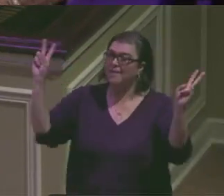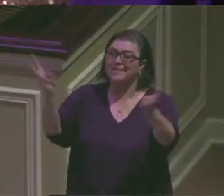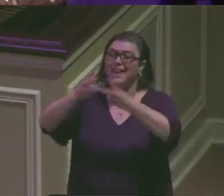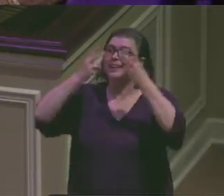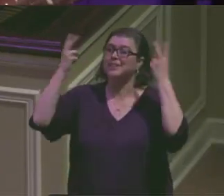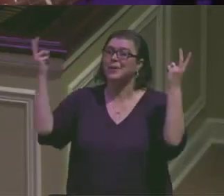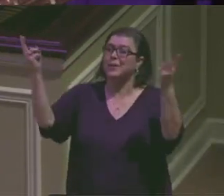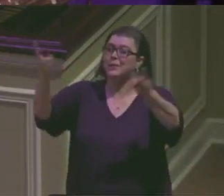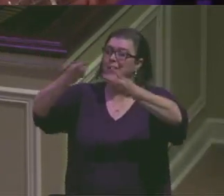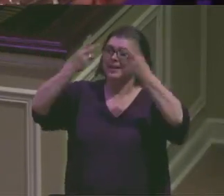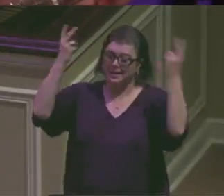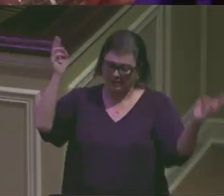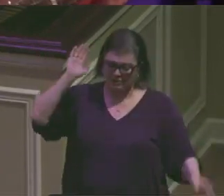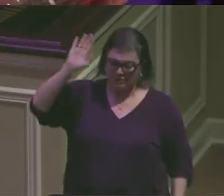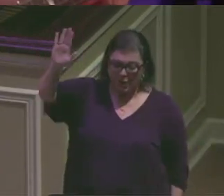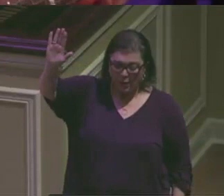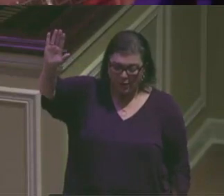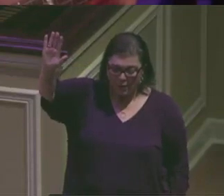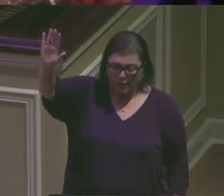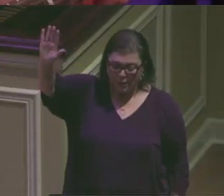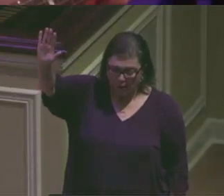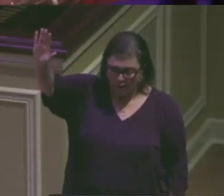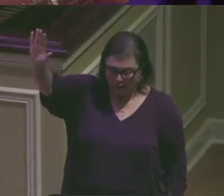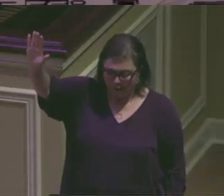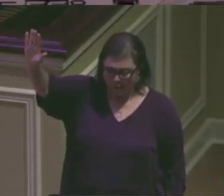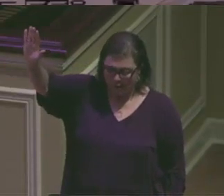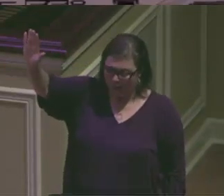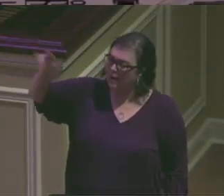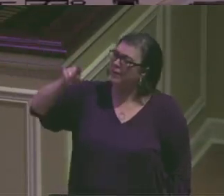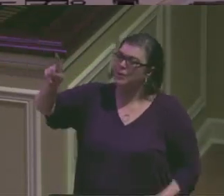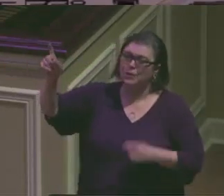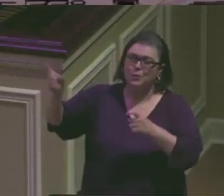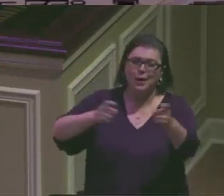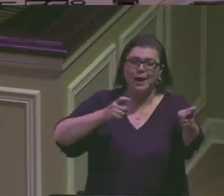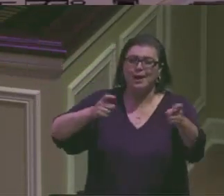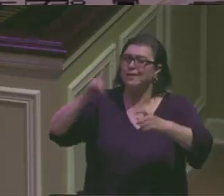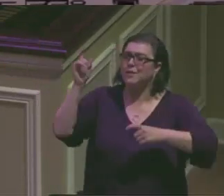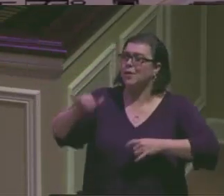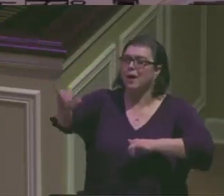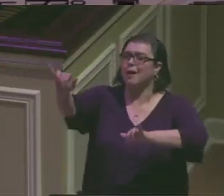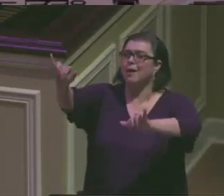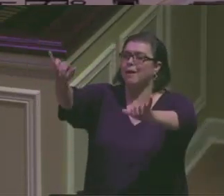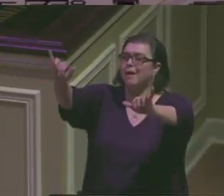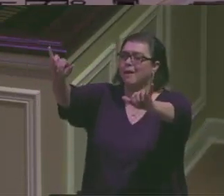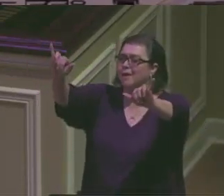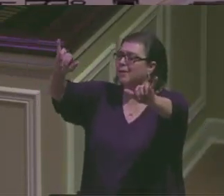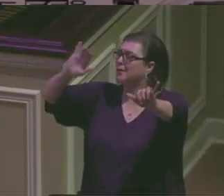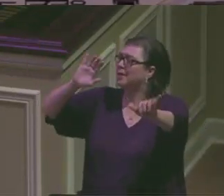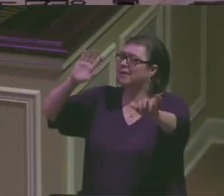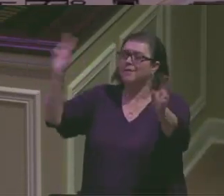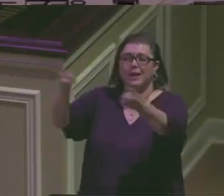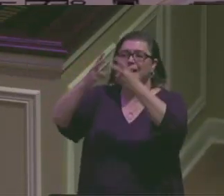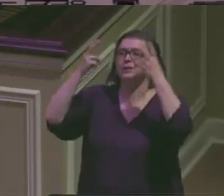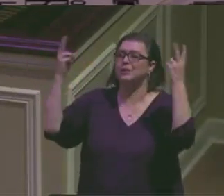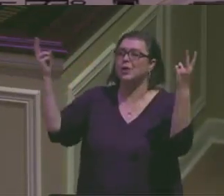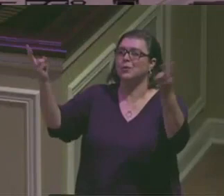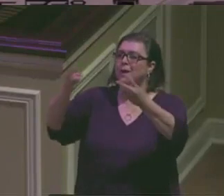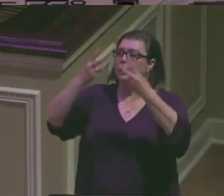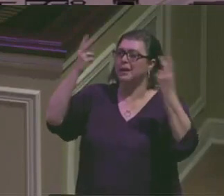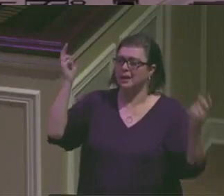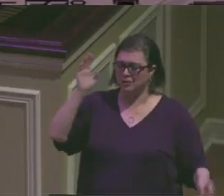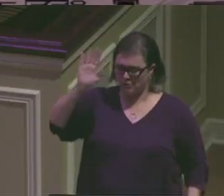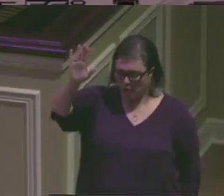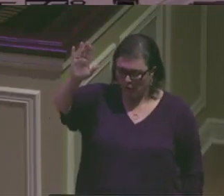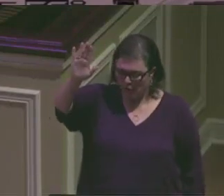The victory is Yours. And You reign forevermore. The